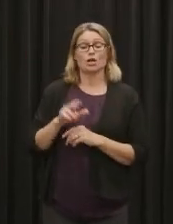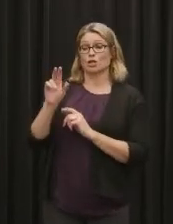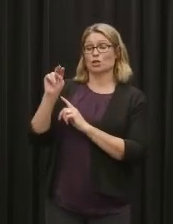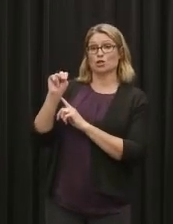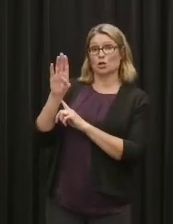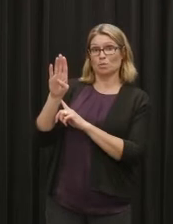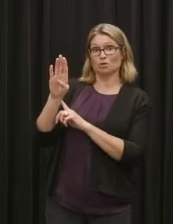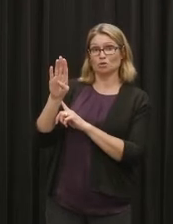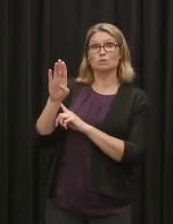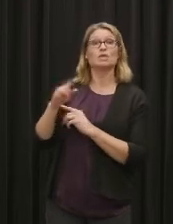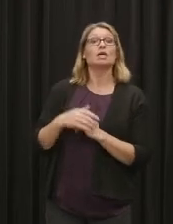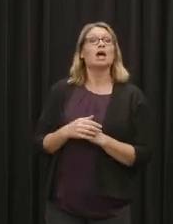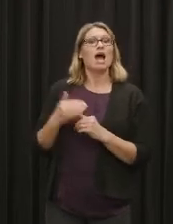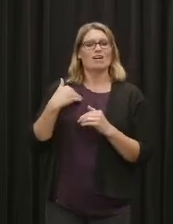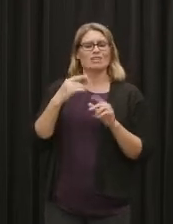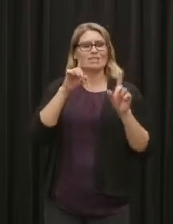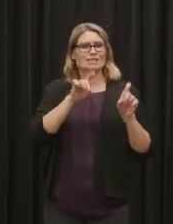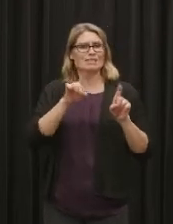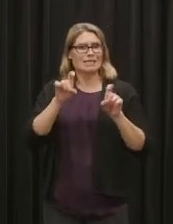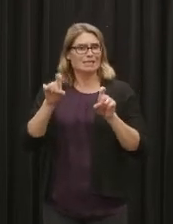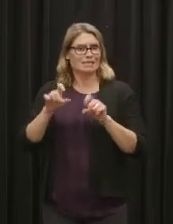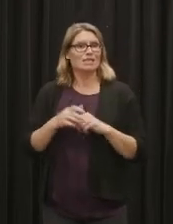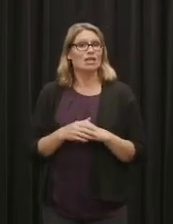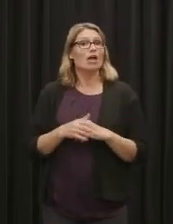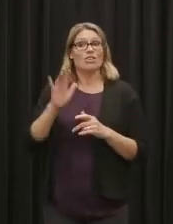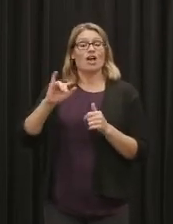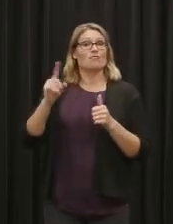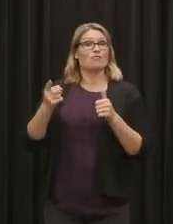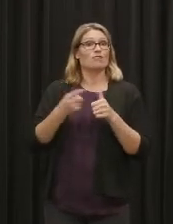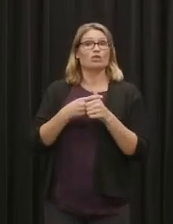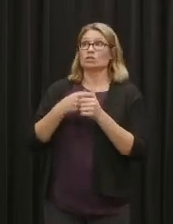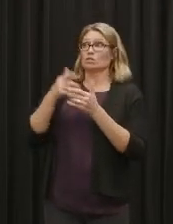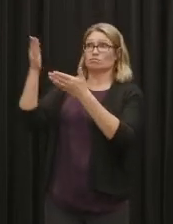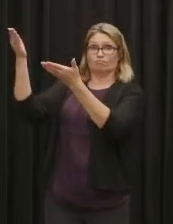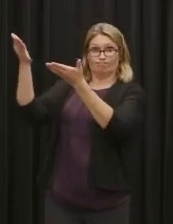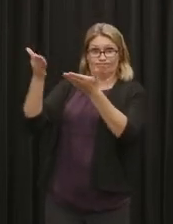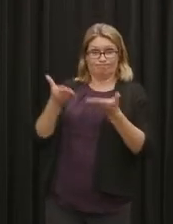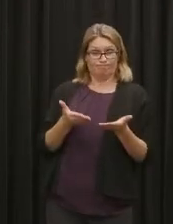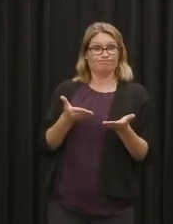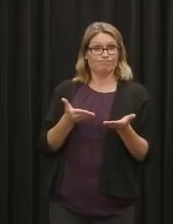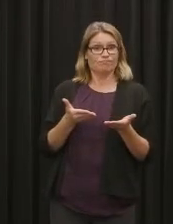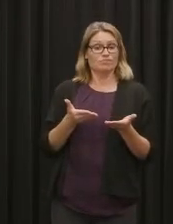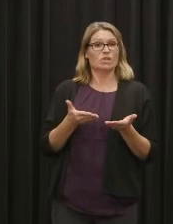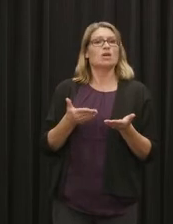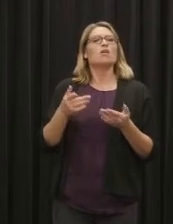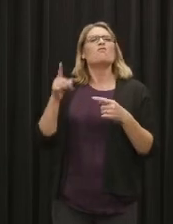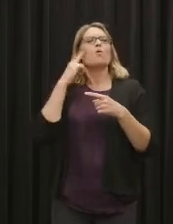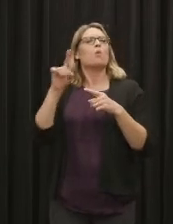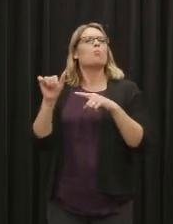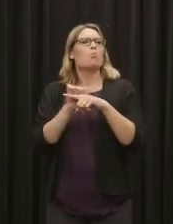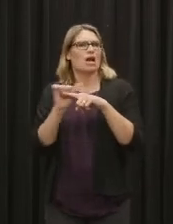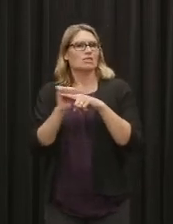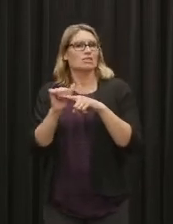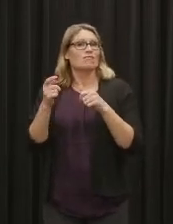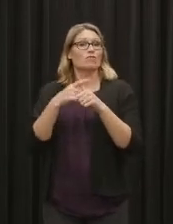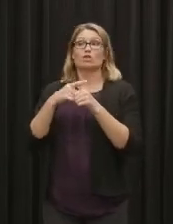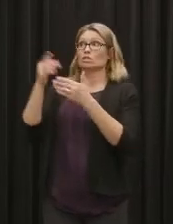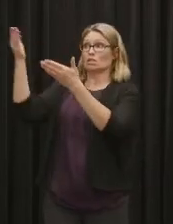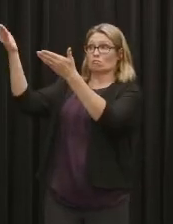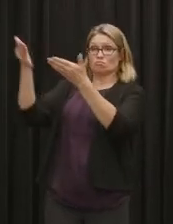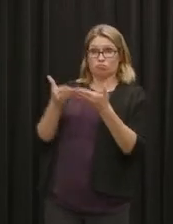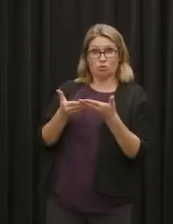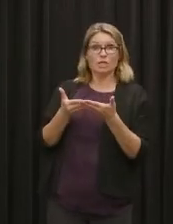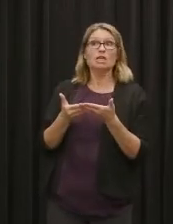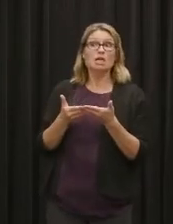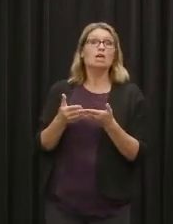Brunswick conducted a test. It received its first shipment, a dry run, really to